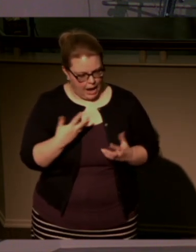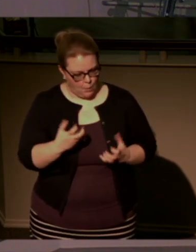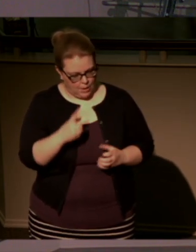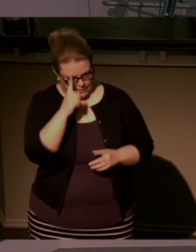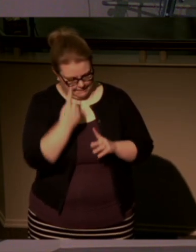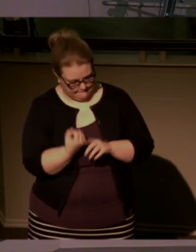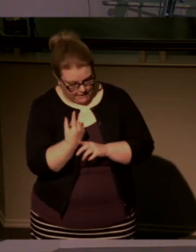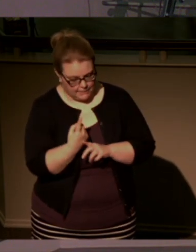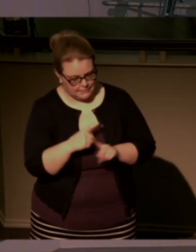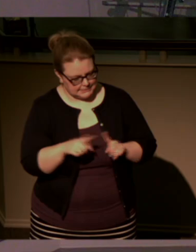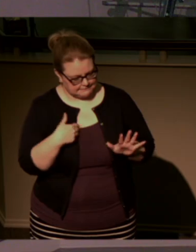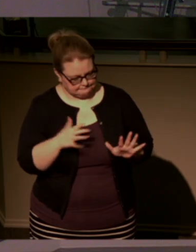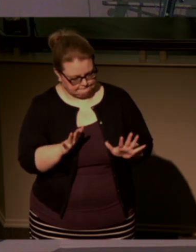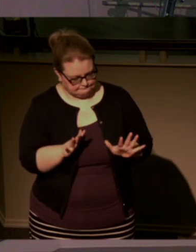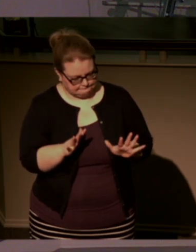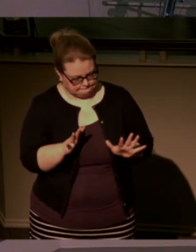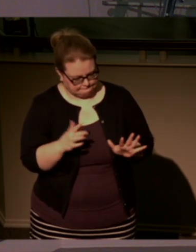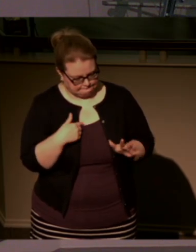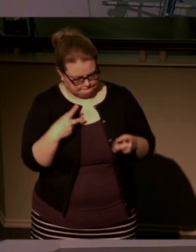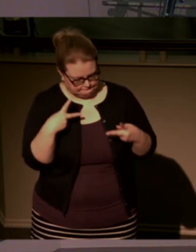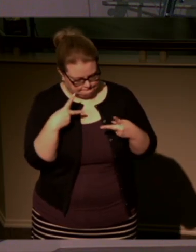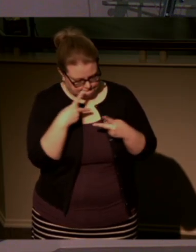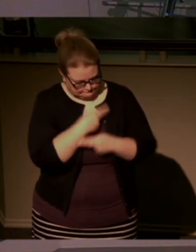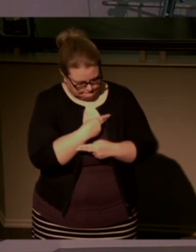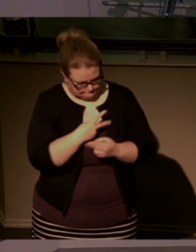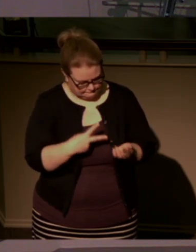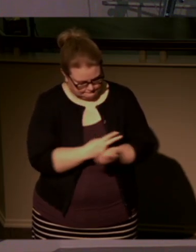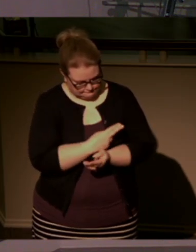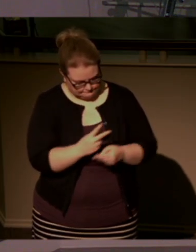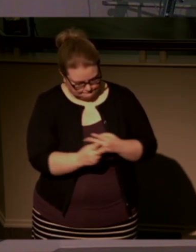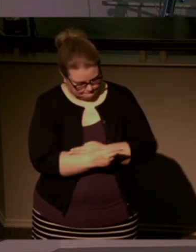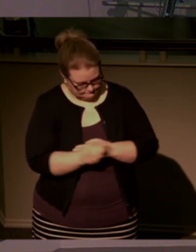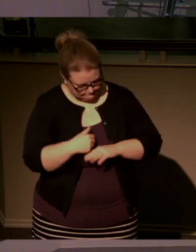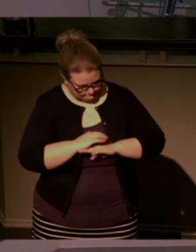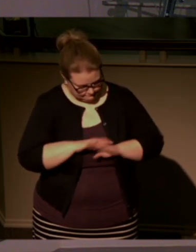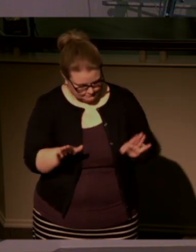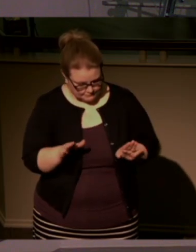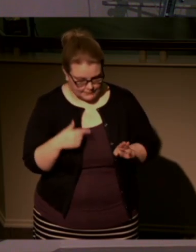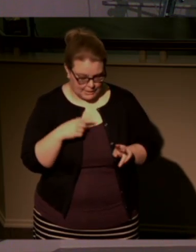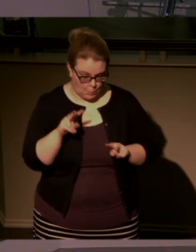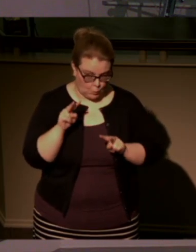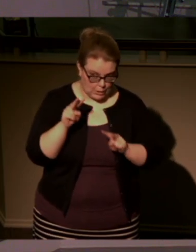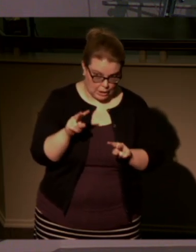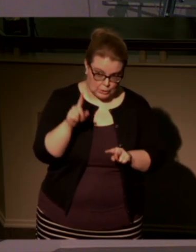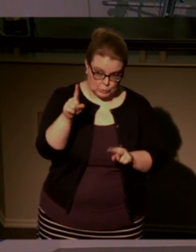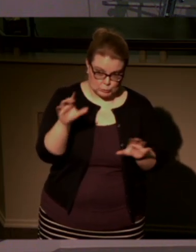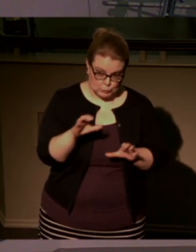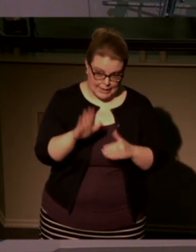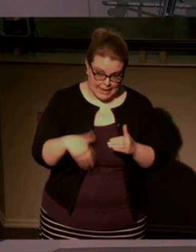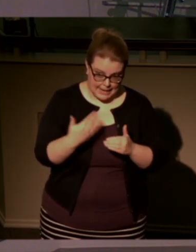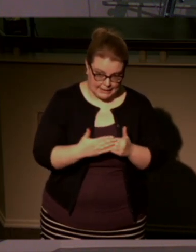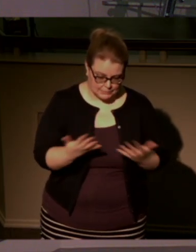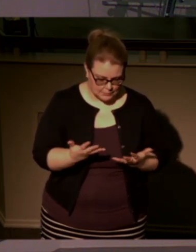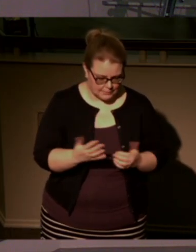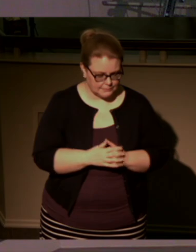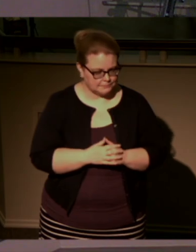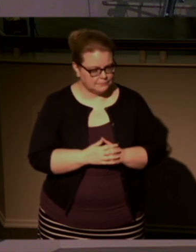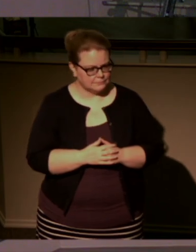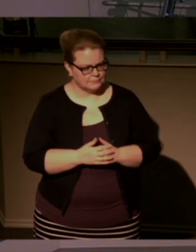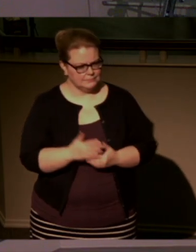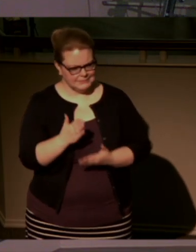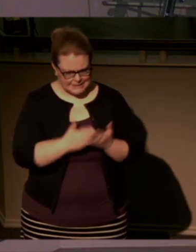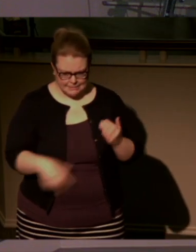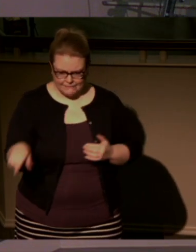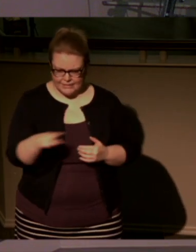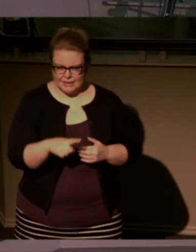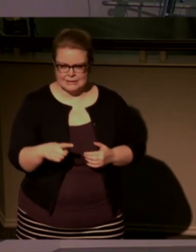mouth shut and just watch for God's next move. Some of us are way ahead of what